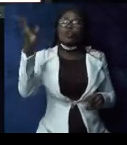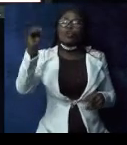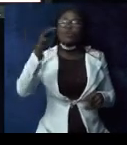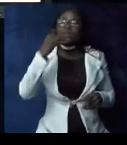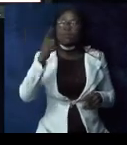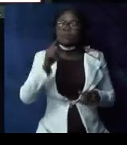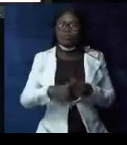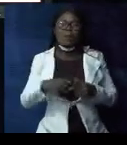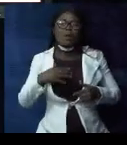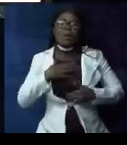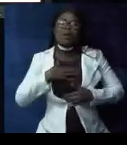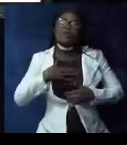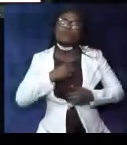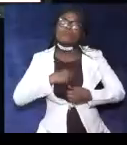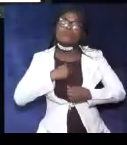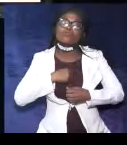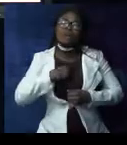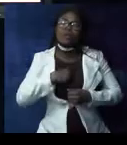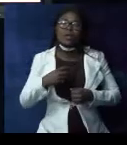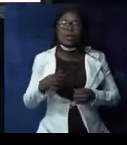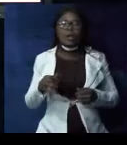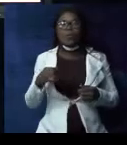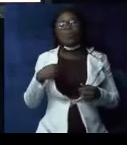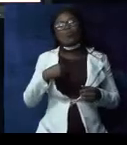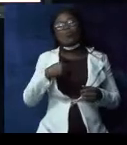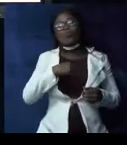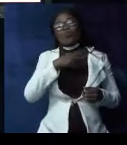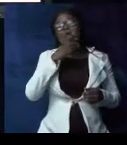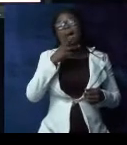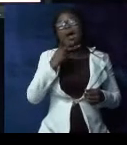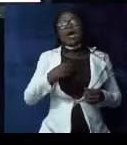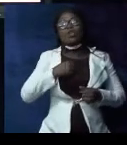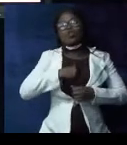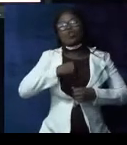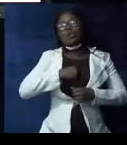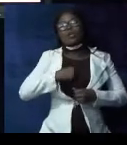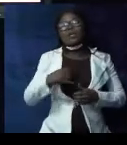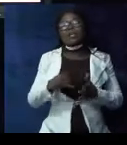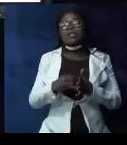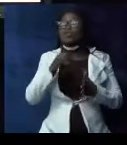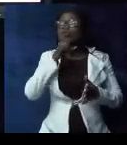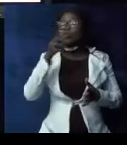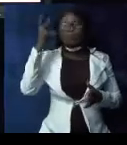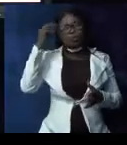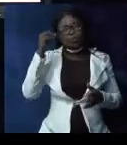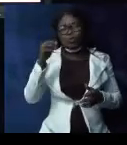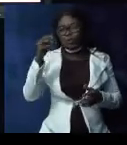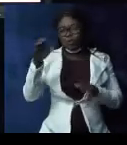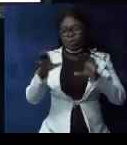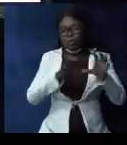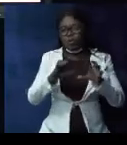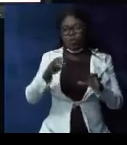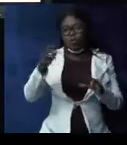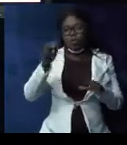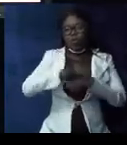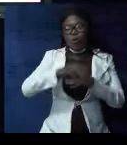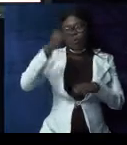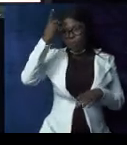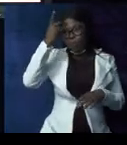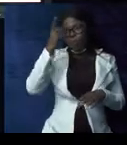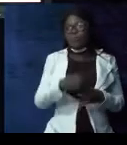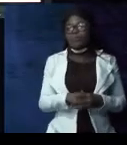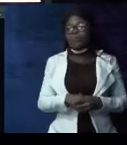Joseph to forgive him. We are sorry. It was a mistake. It was not done on purpose. But what